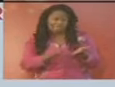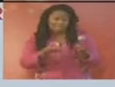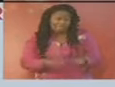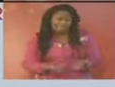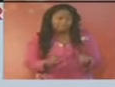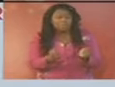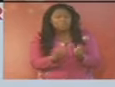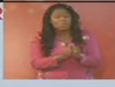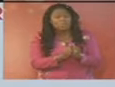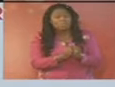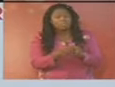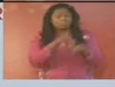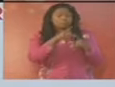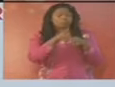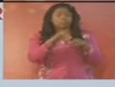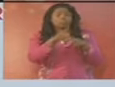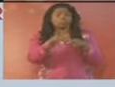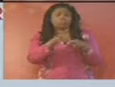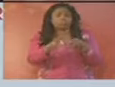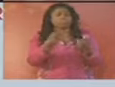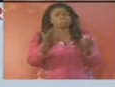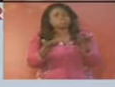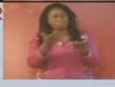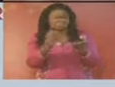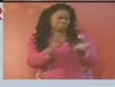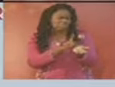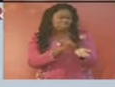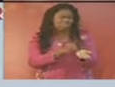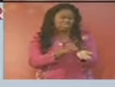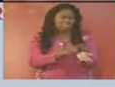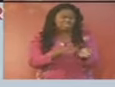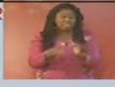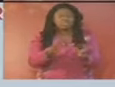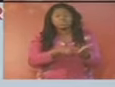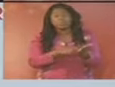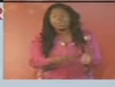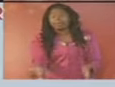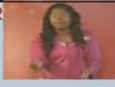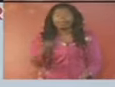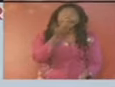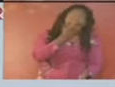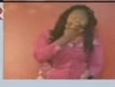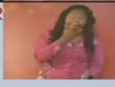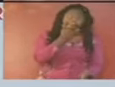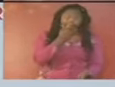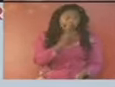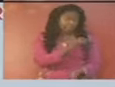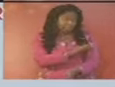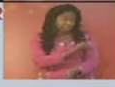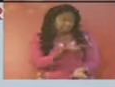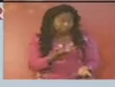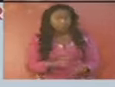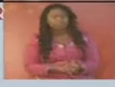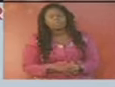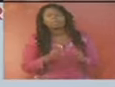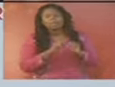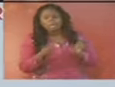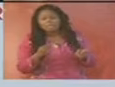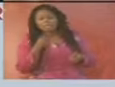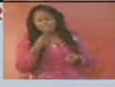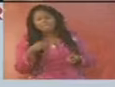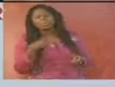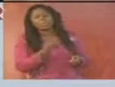So we are preparing to talk to the population about the safety of